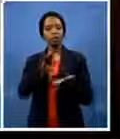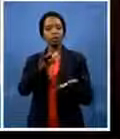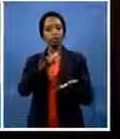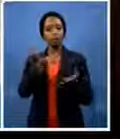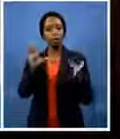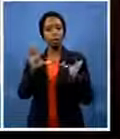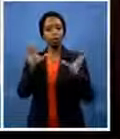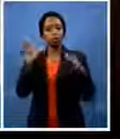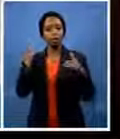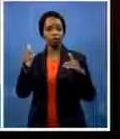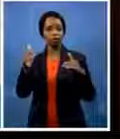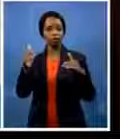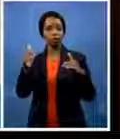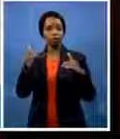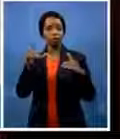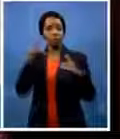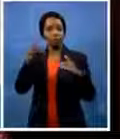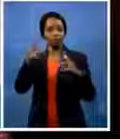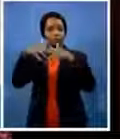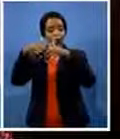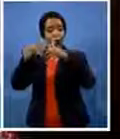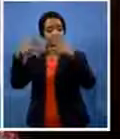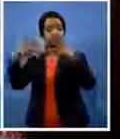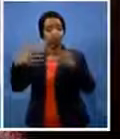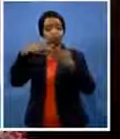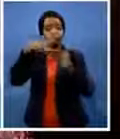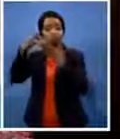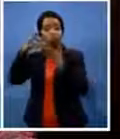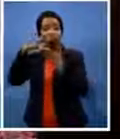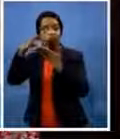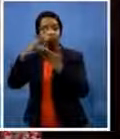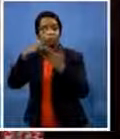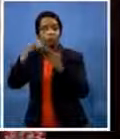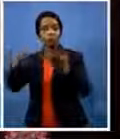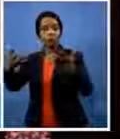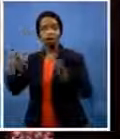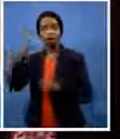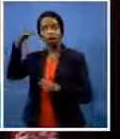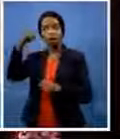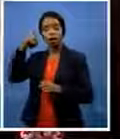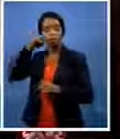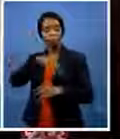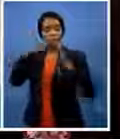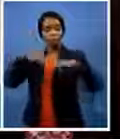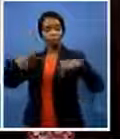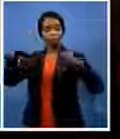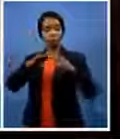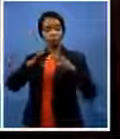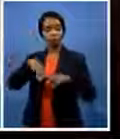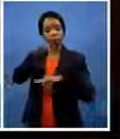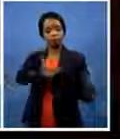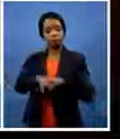make recommendations to Parliament, provincial legislatures, and organized local government and other organs of state